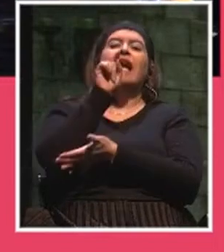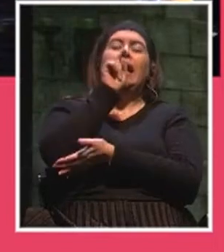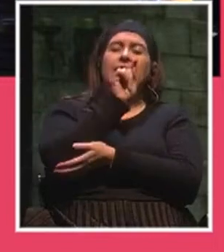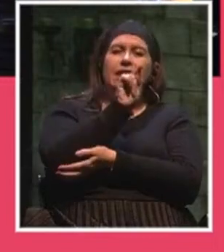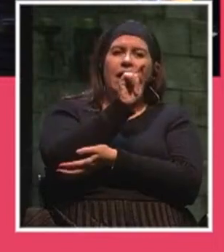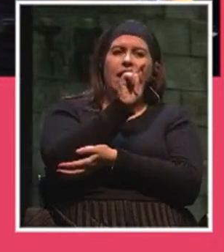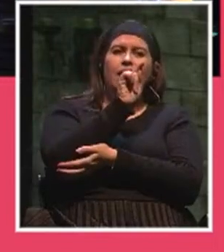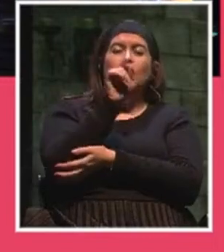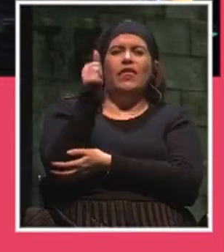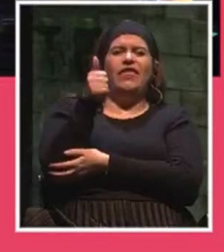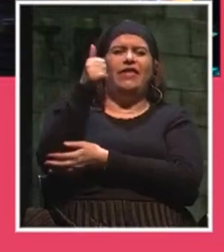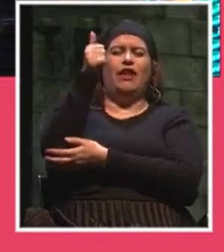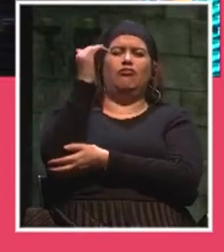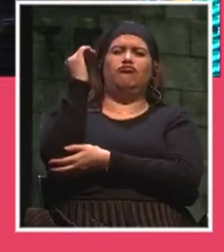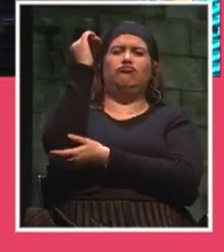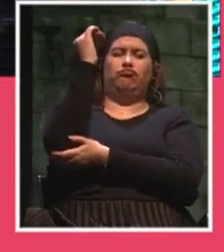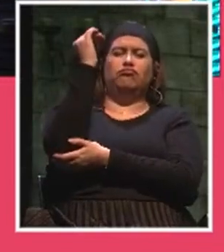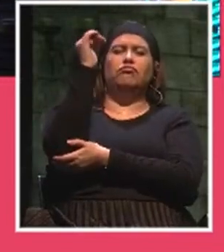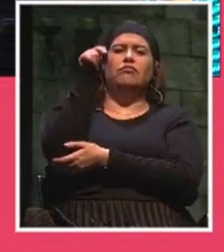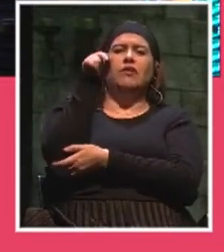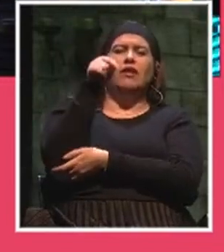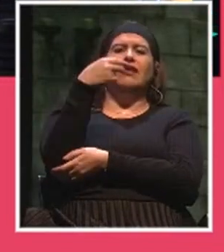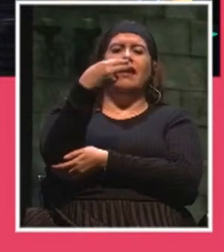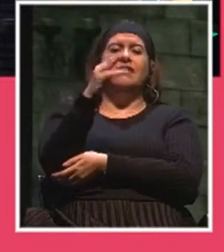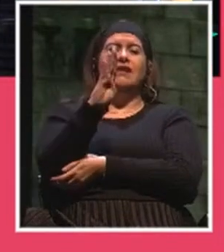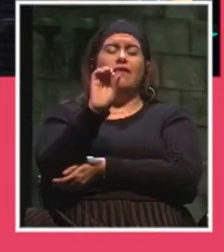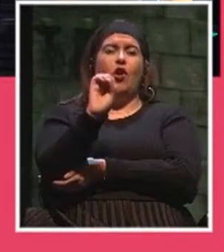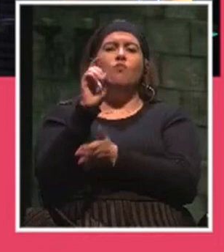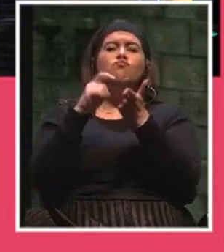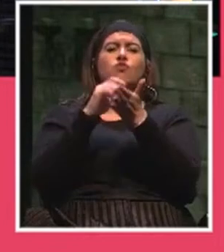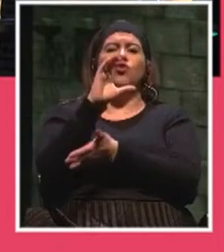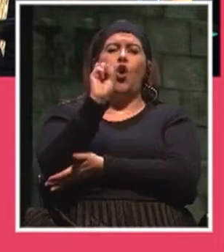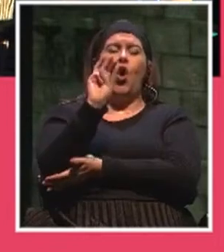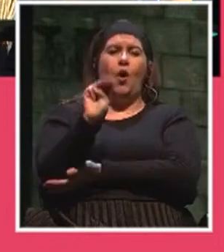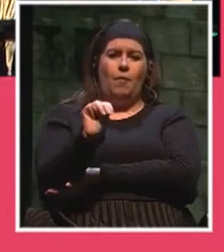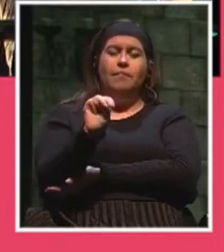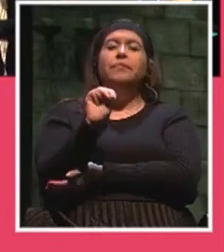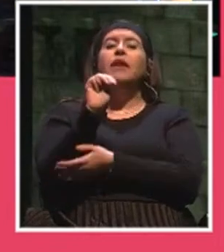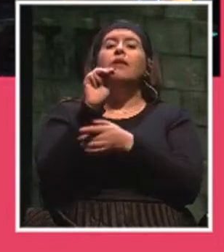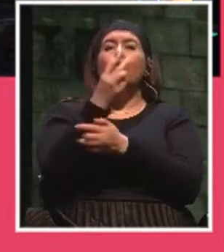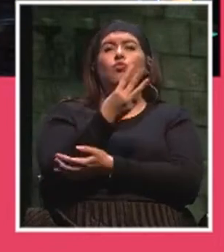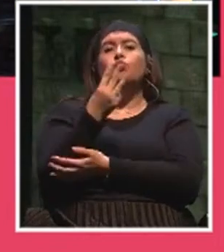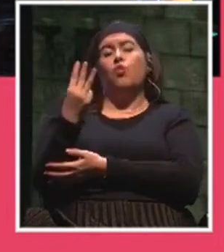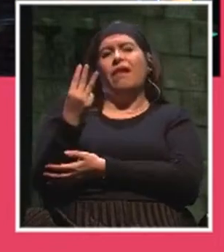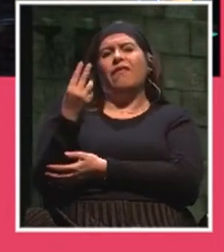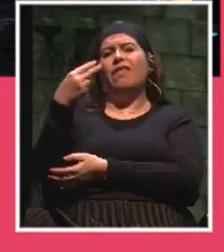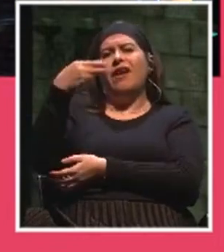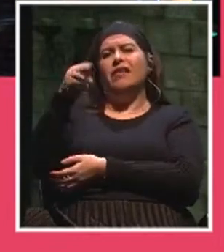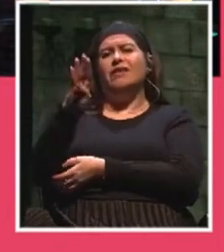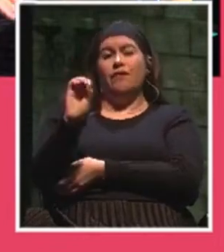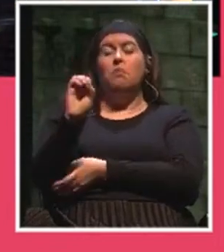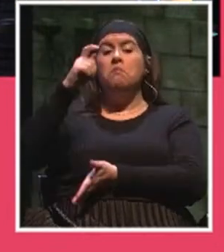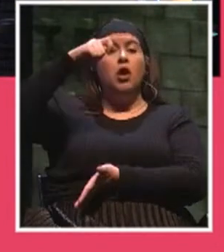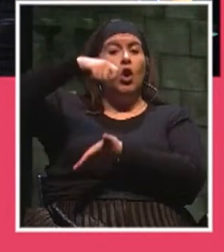of HBO.com, which was, of course, HBO's website. I was hired there to